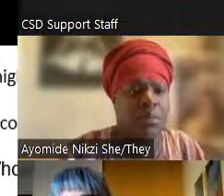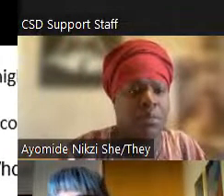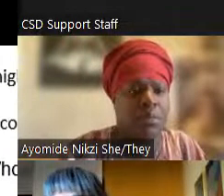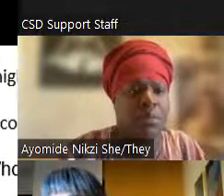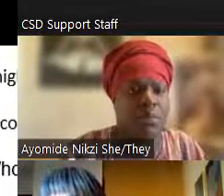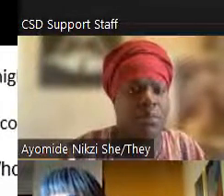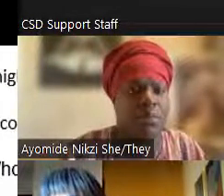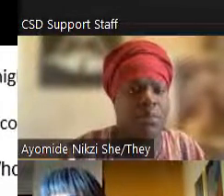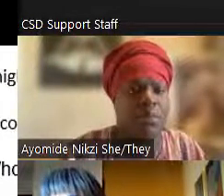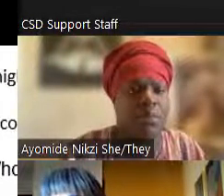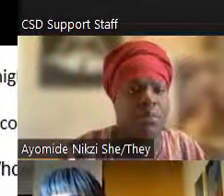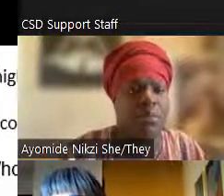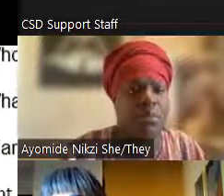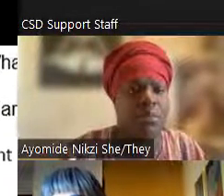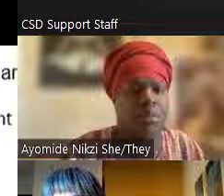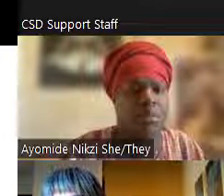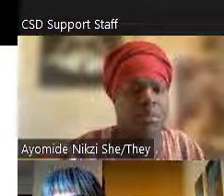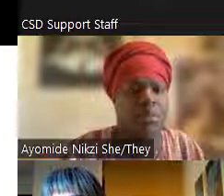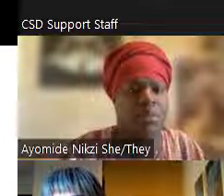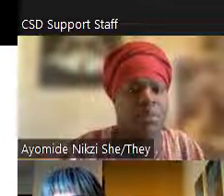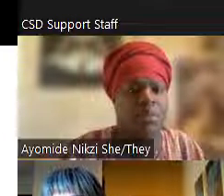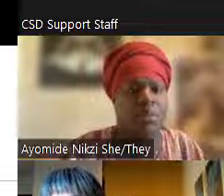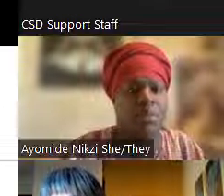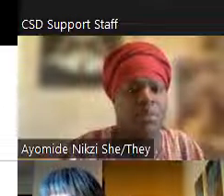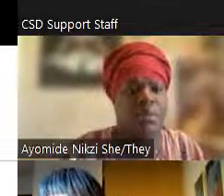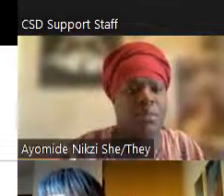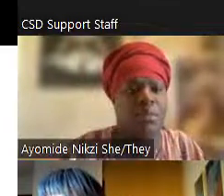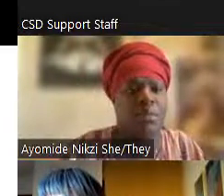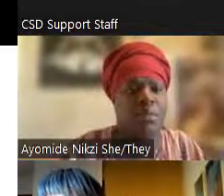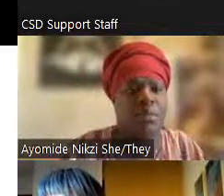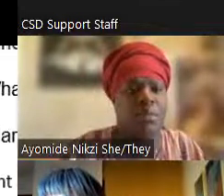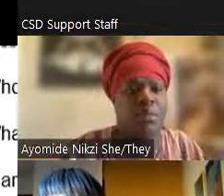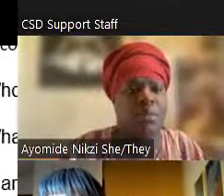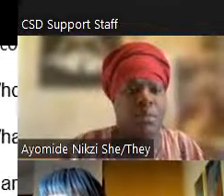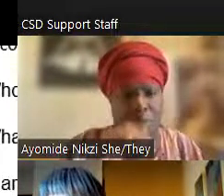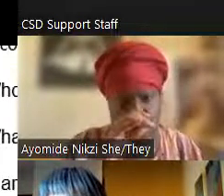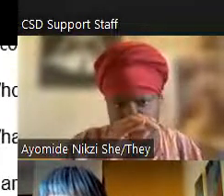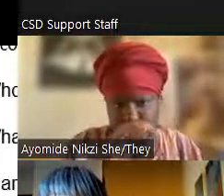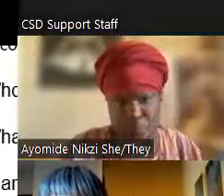Oh, I see. I'm sorry. It's pointing at the bottom. So we'll skip that. We'll move that further.